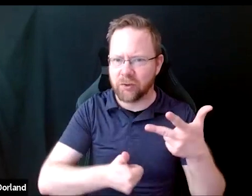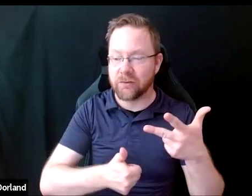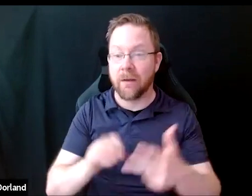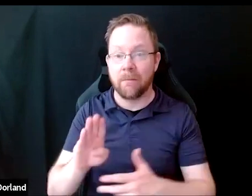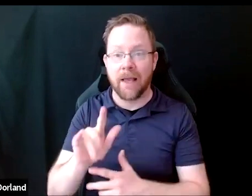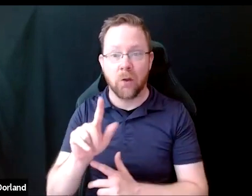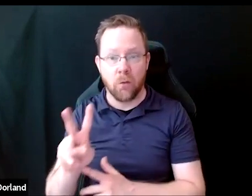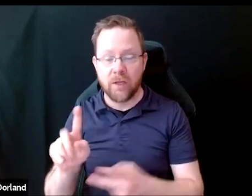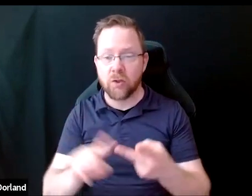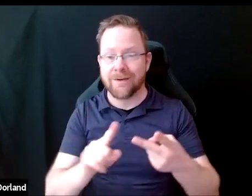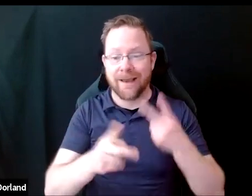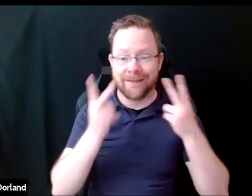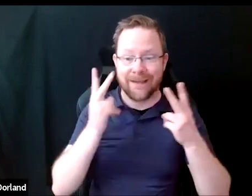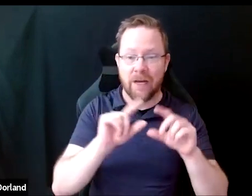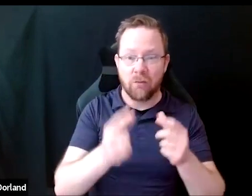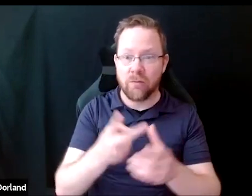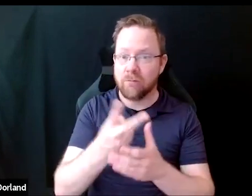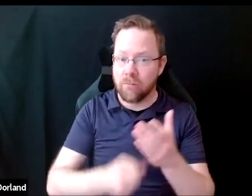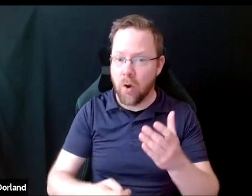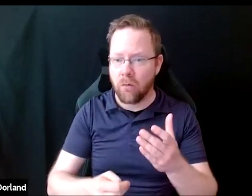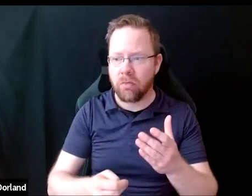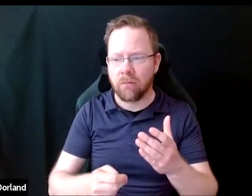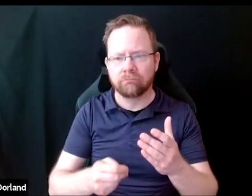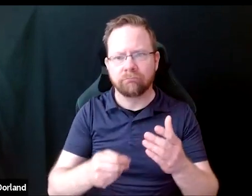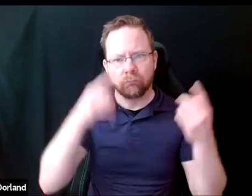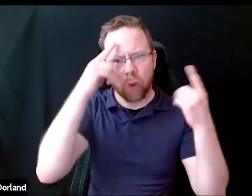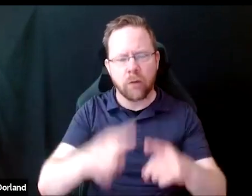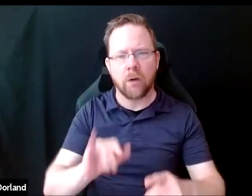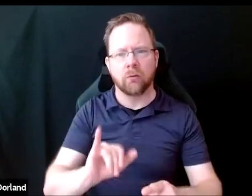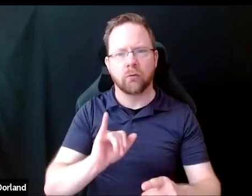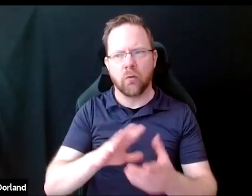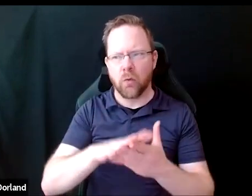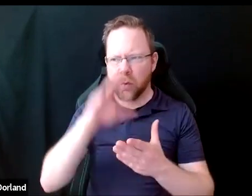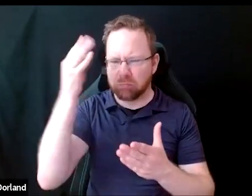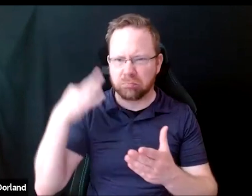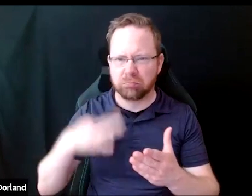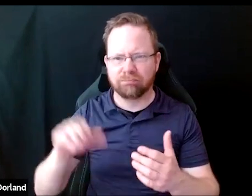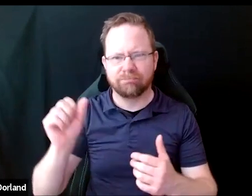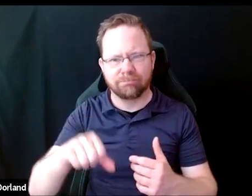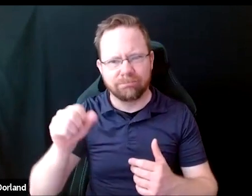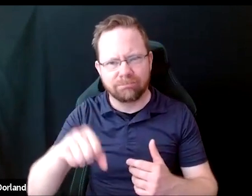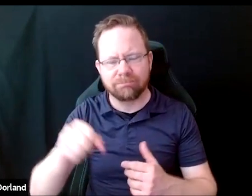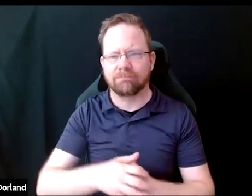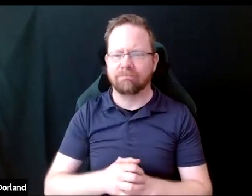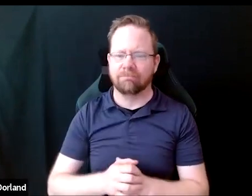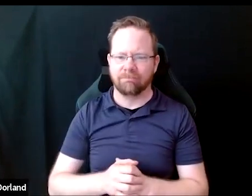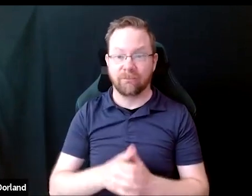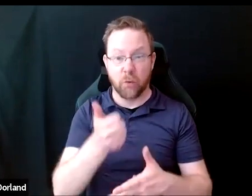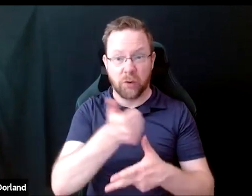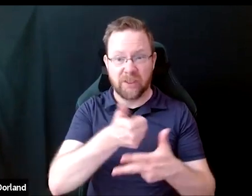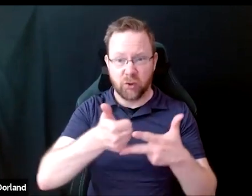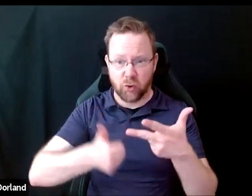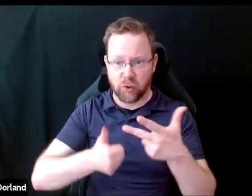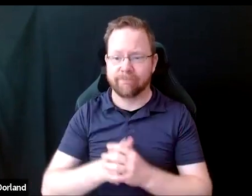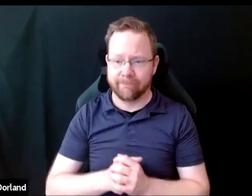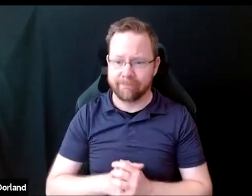vision, and sighted groups, the general feeling seems to have been that people had a lot of self-reported learning for each of the